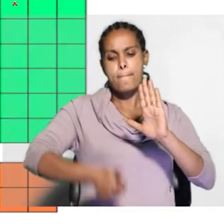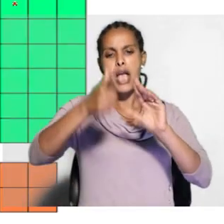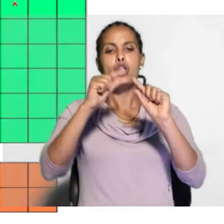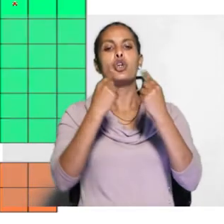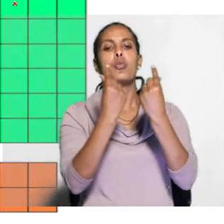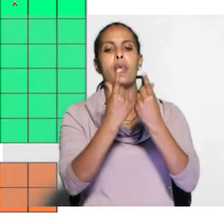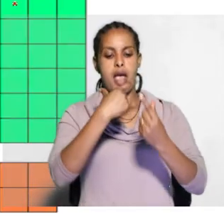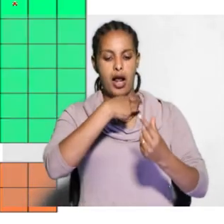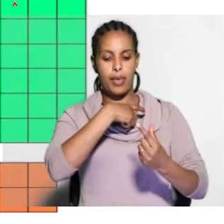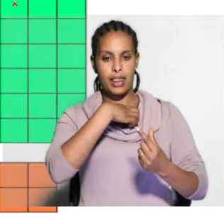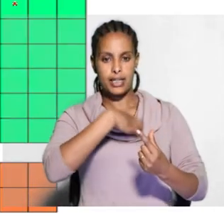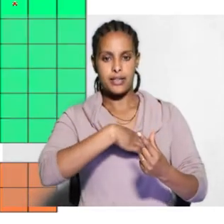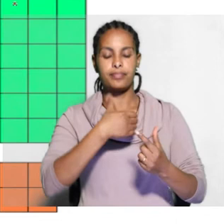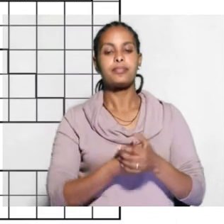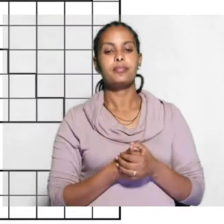elements.